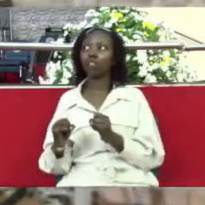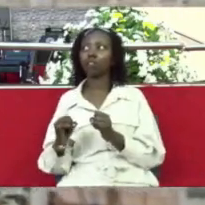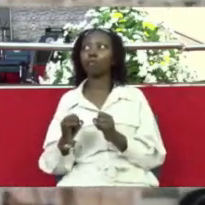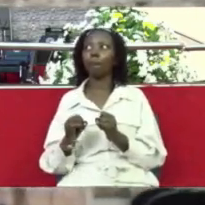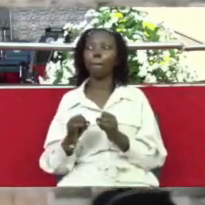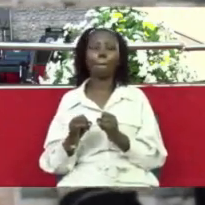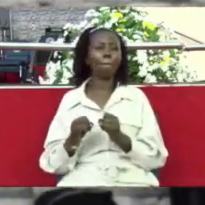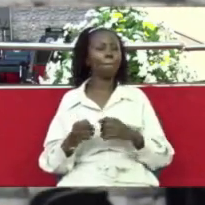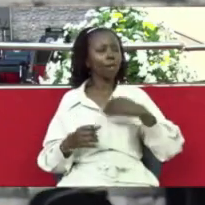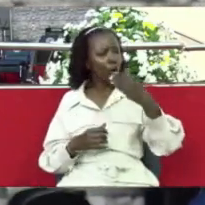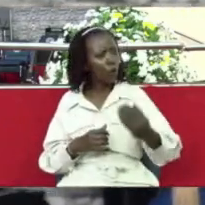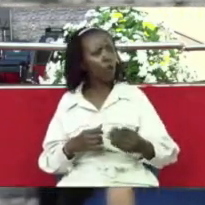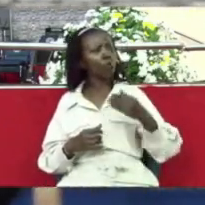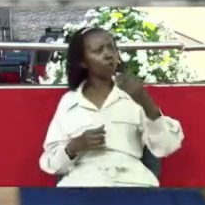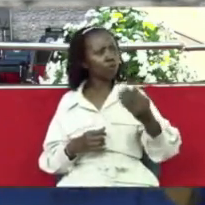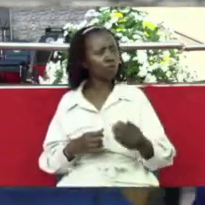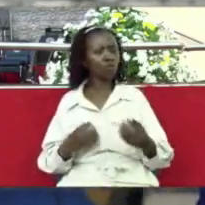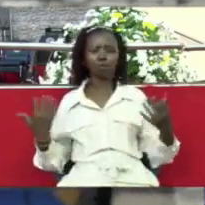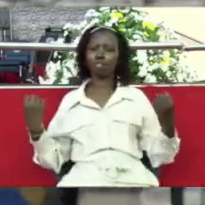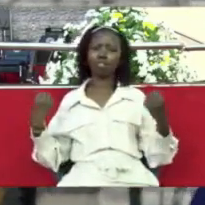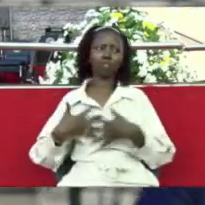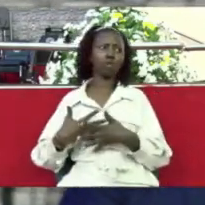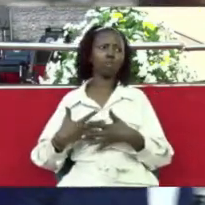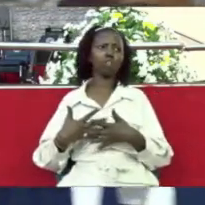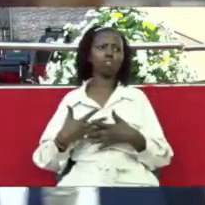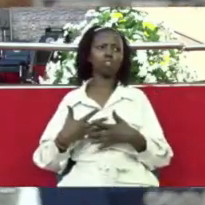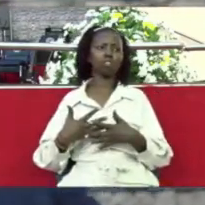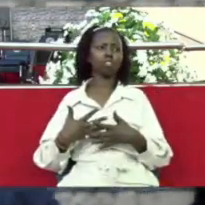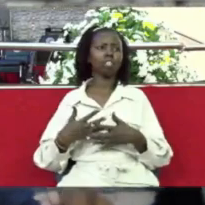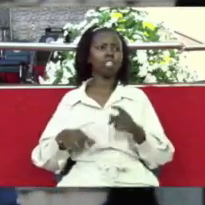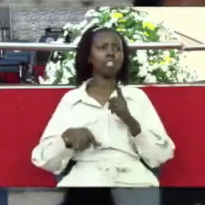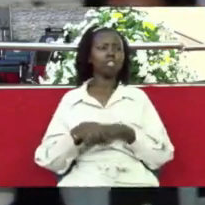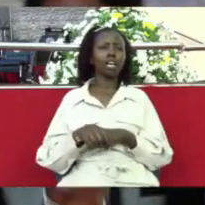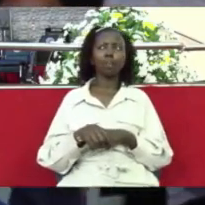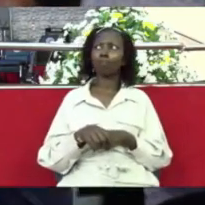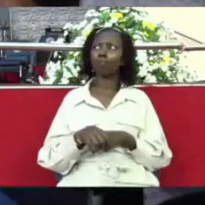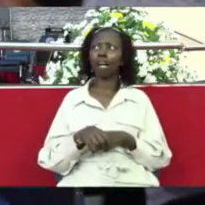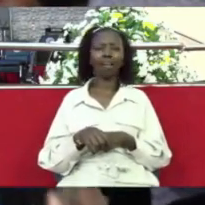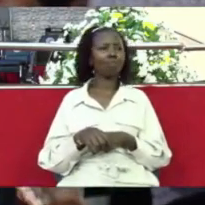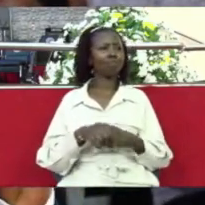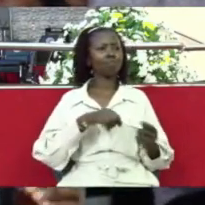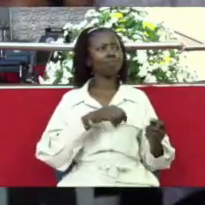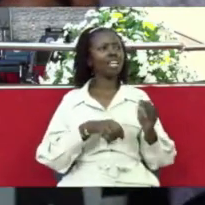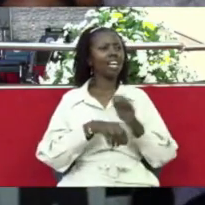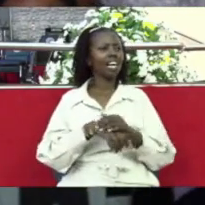are always surprised that they get more back than they ever gave.